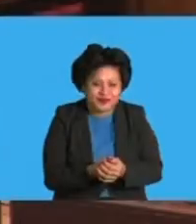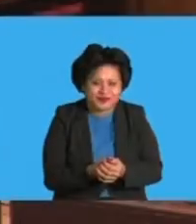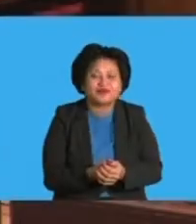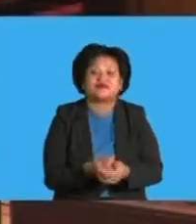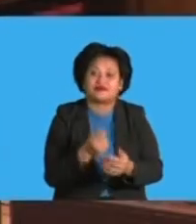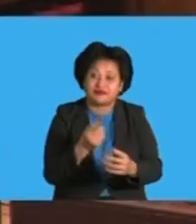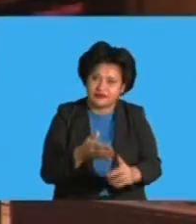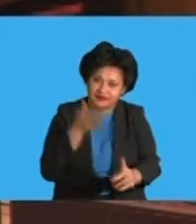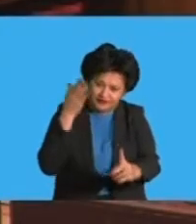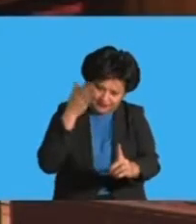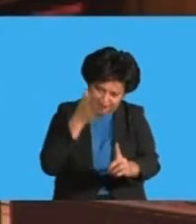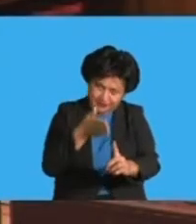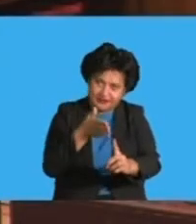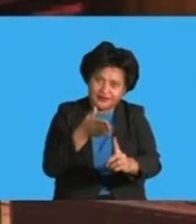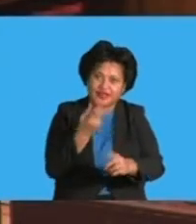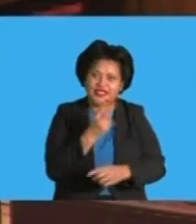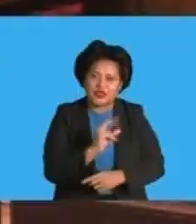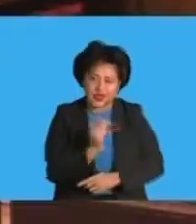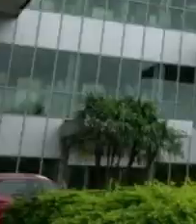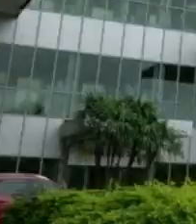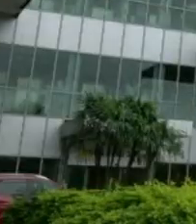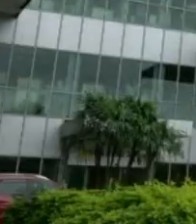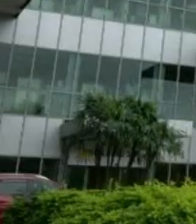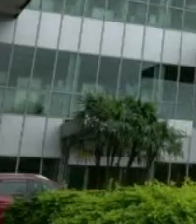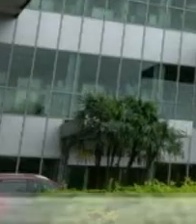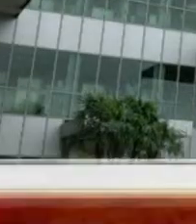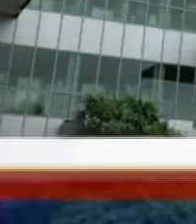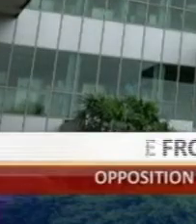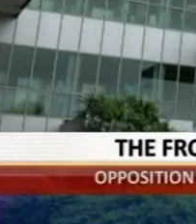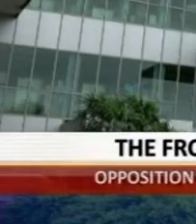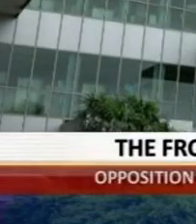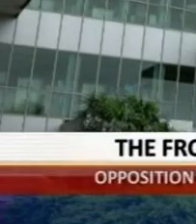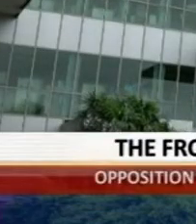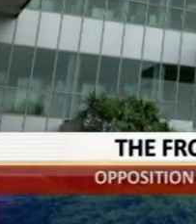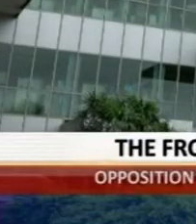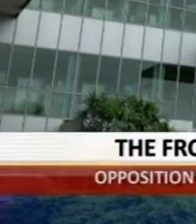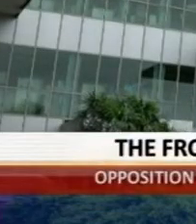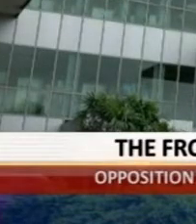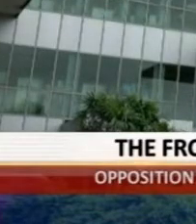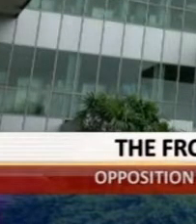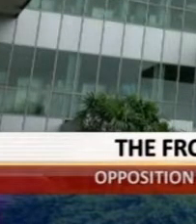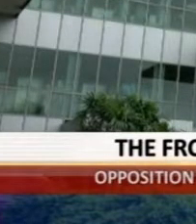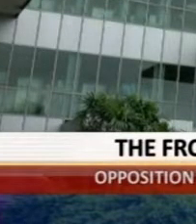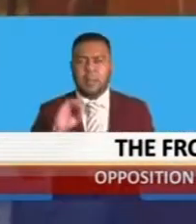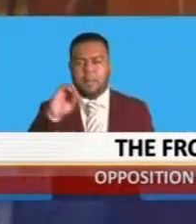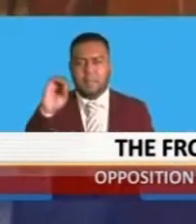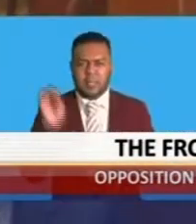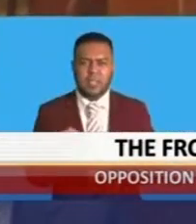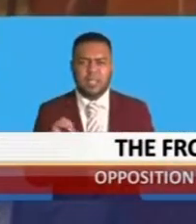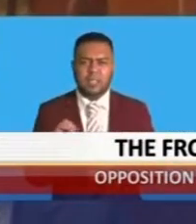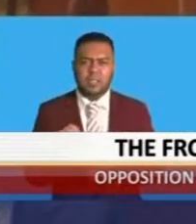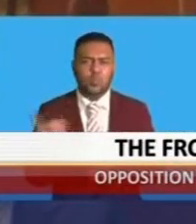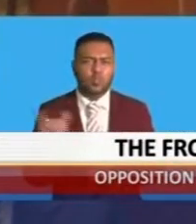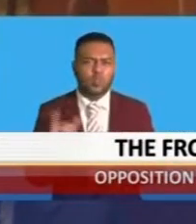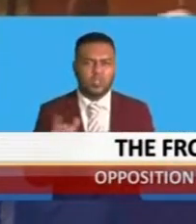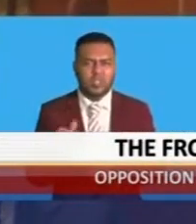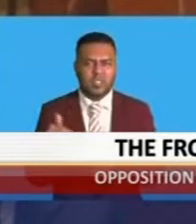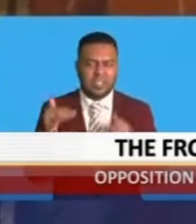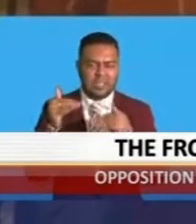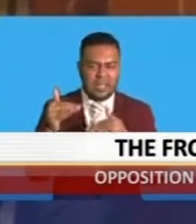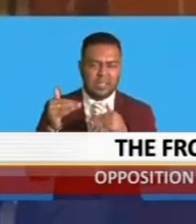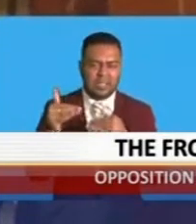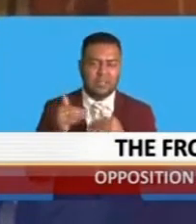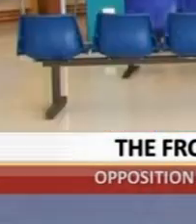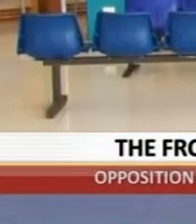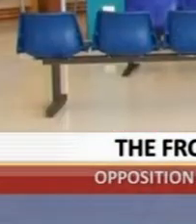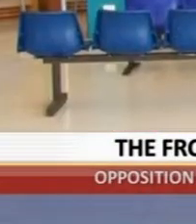by law and asked Professor Prasad to support his claims. Debating on the Fiji Revenue and Customs Service 2016-2017 annual